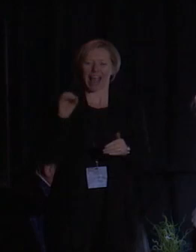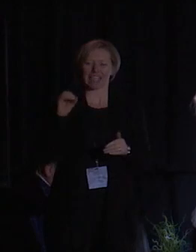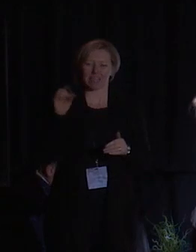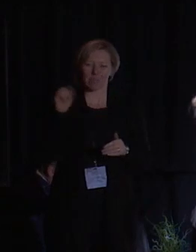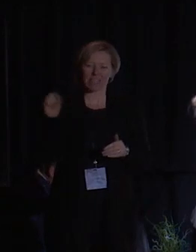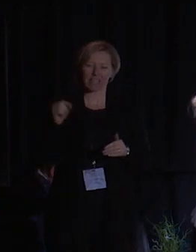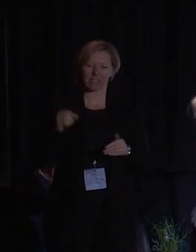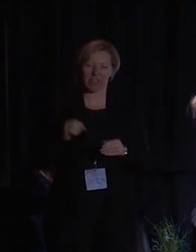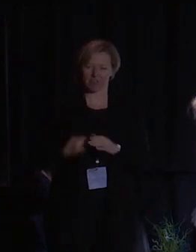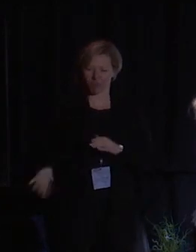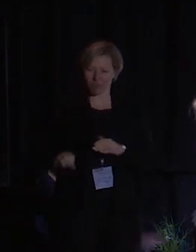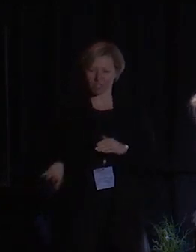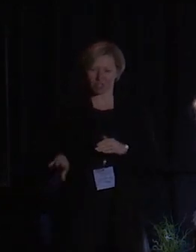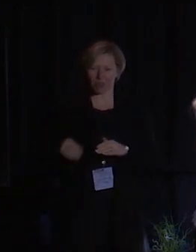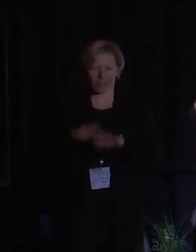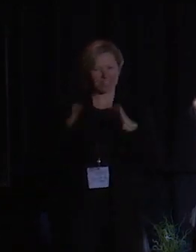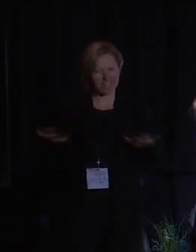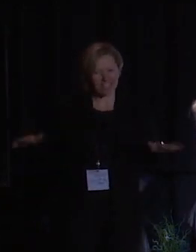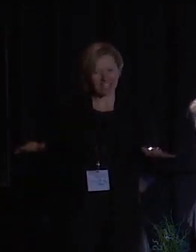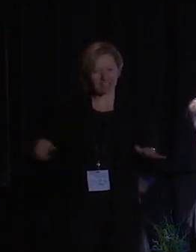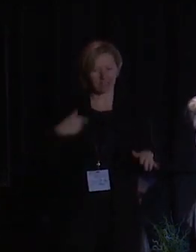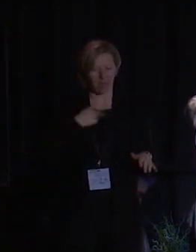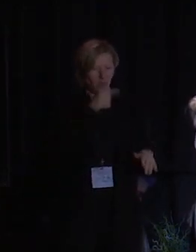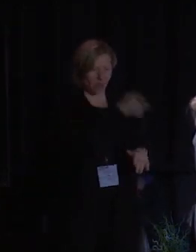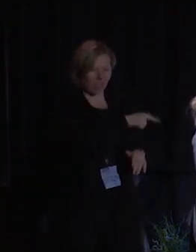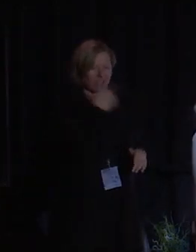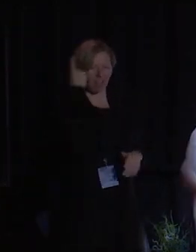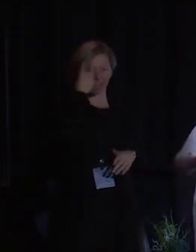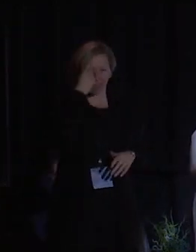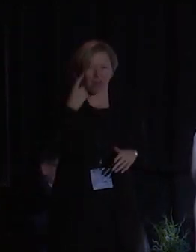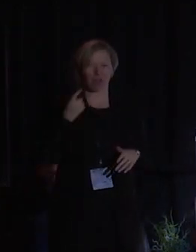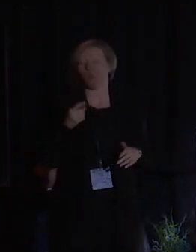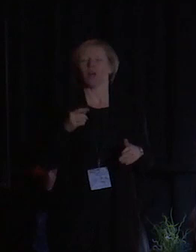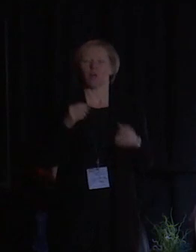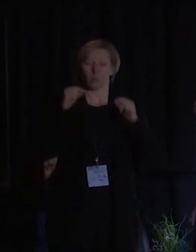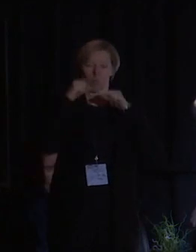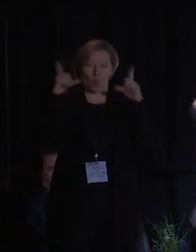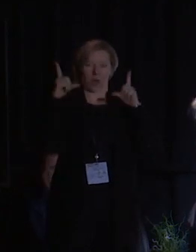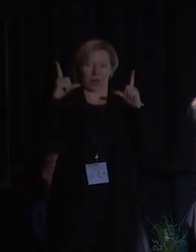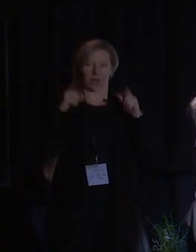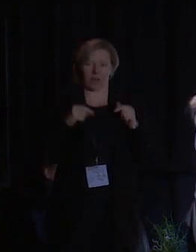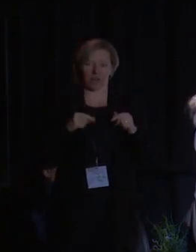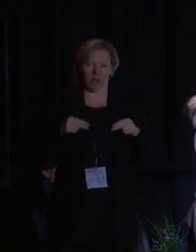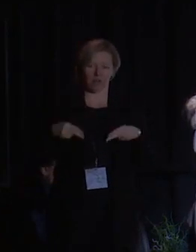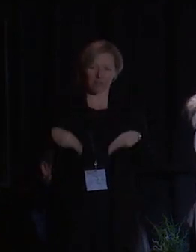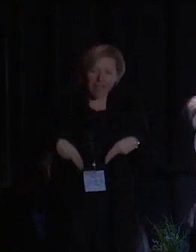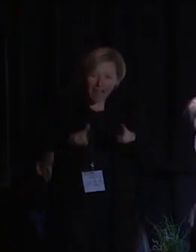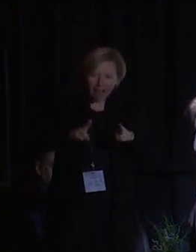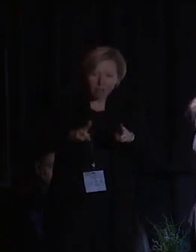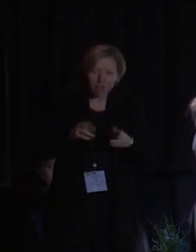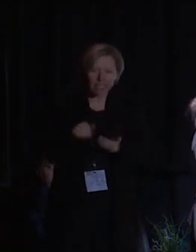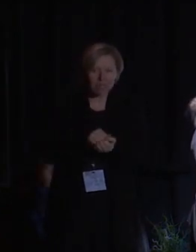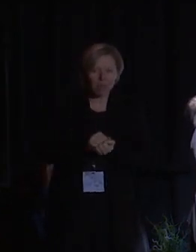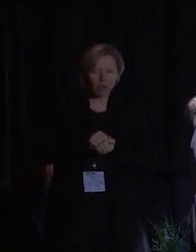in oceans, and we want to do something about that. So Castaway is looking at awakening the keeper of the canals, who is a